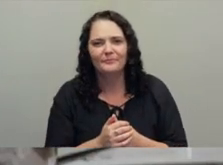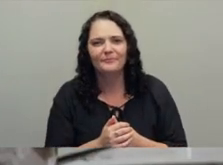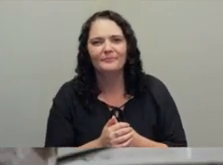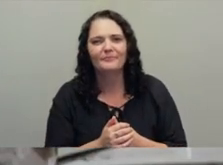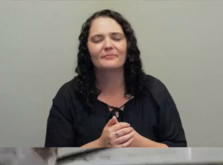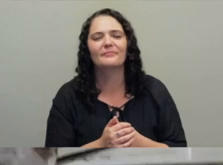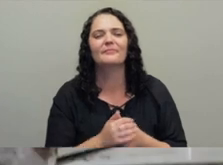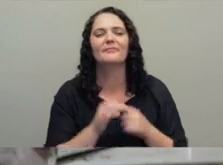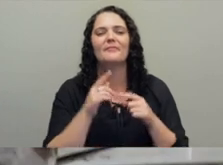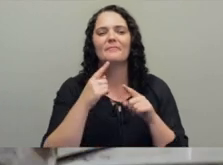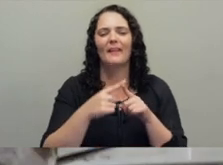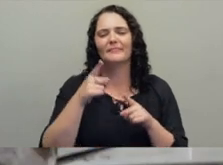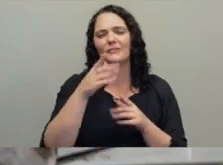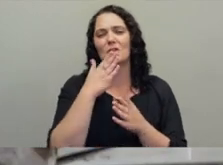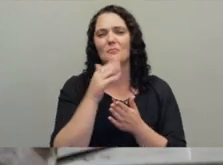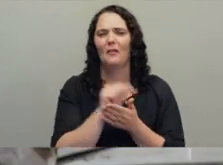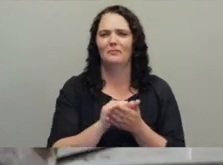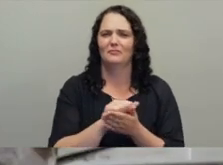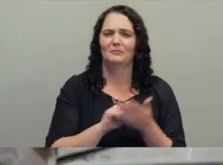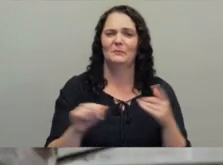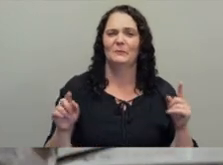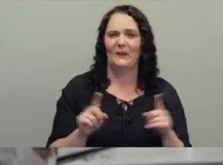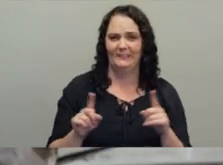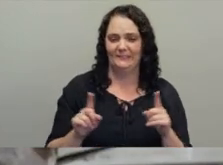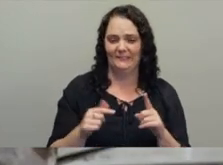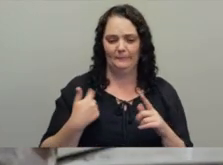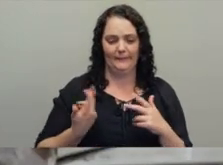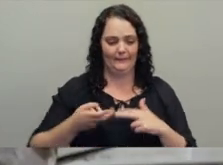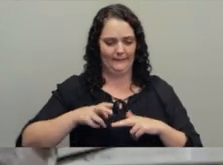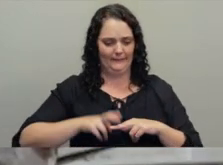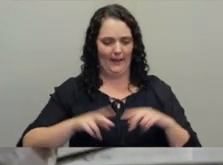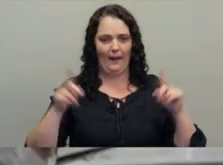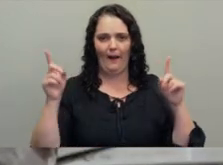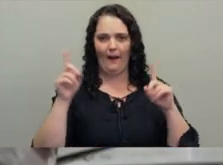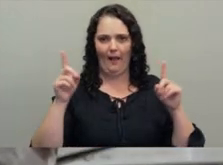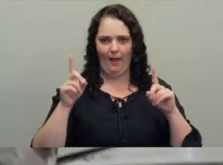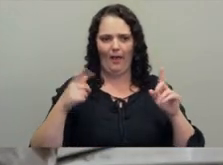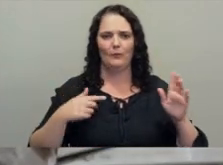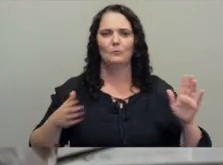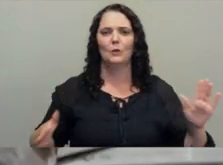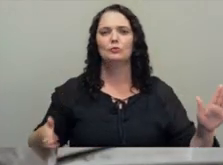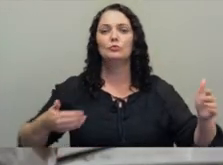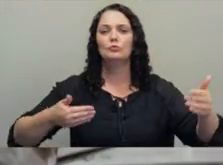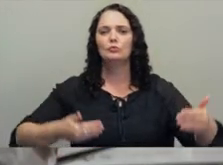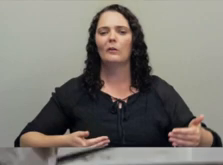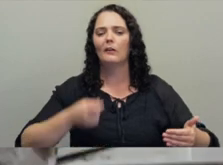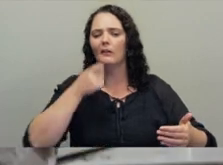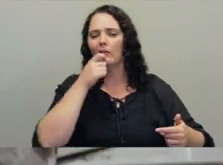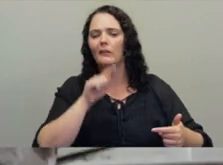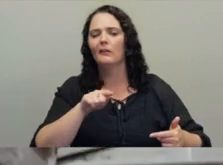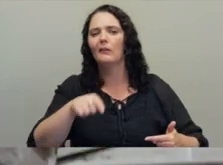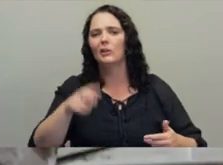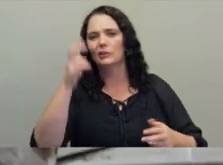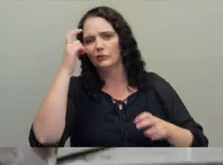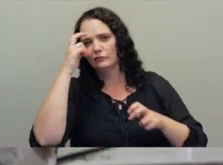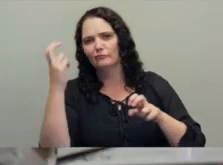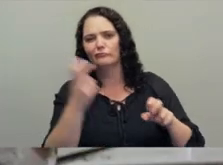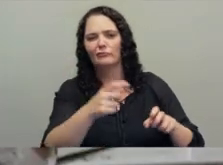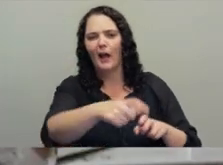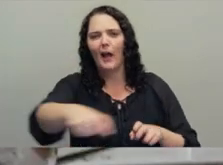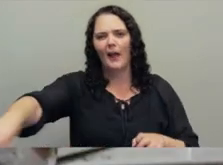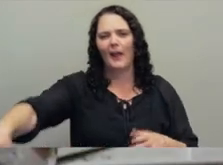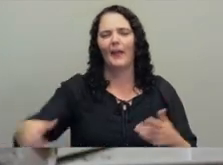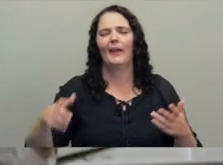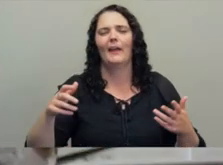As I'm speaking right now, the train's going by. My studio sits adjacent to the train tracks. I'm going to use this microphone and keep it